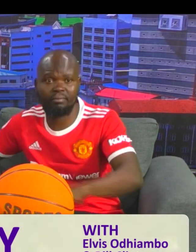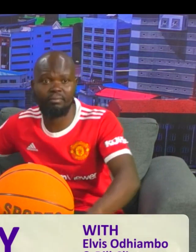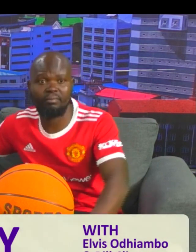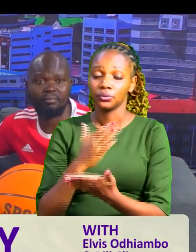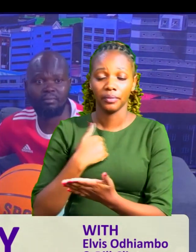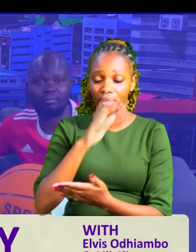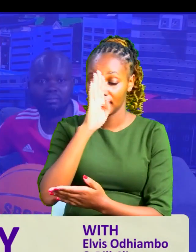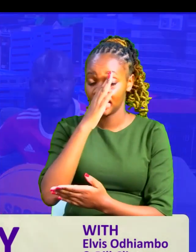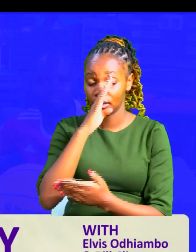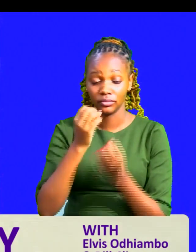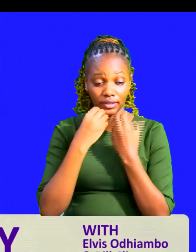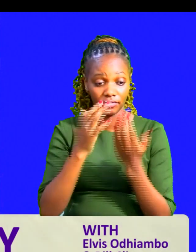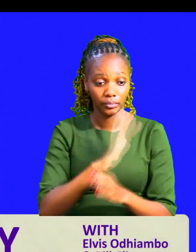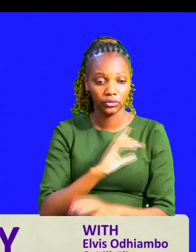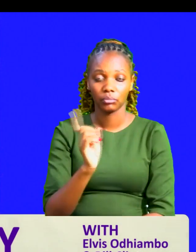said,